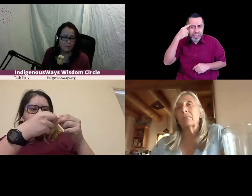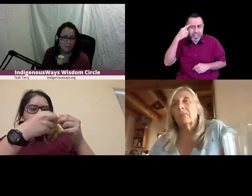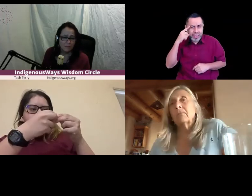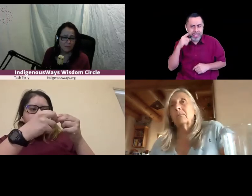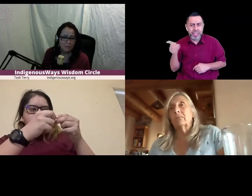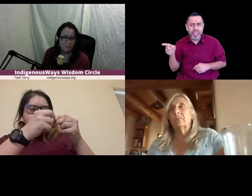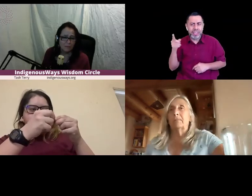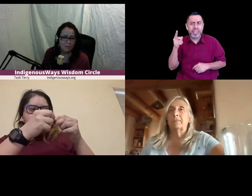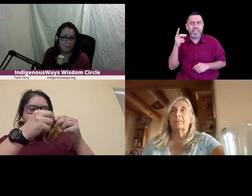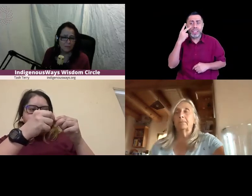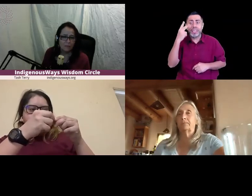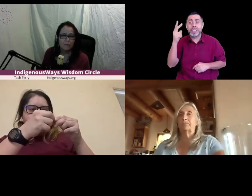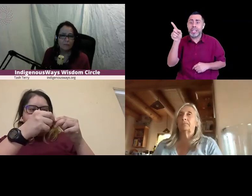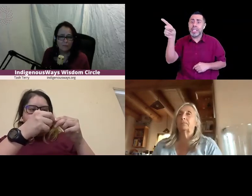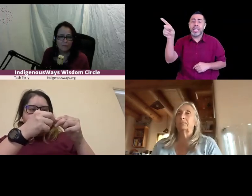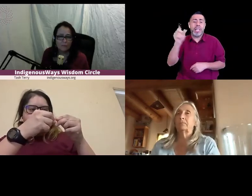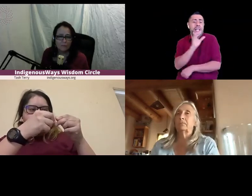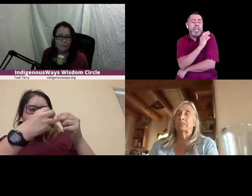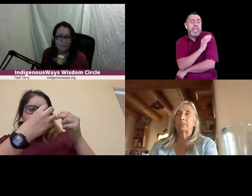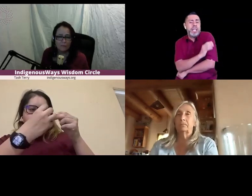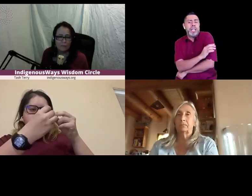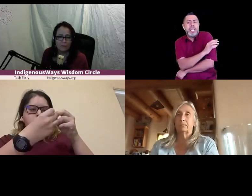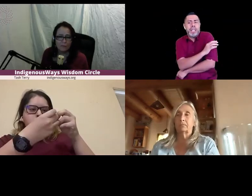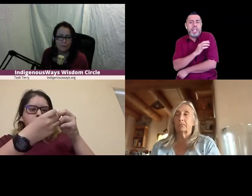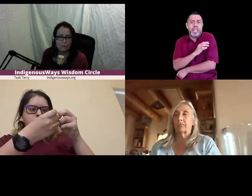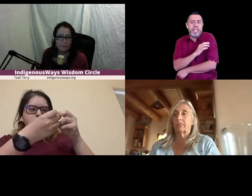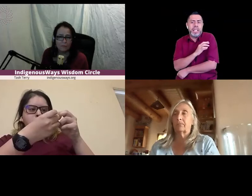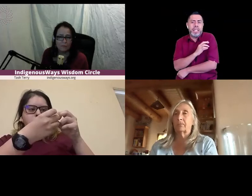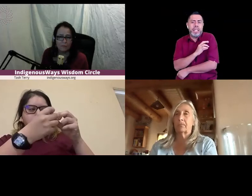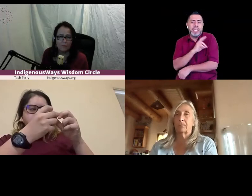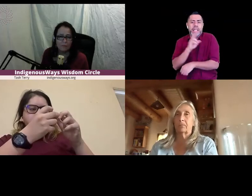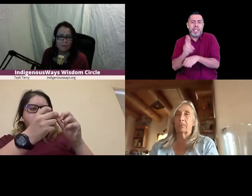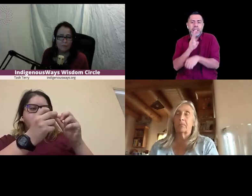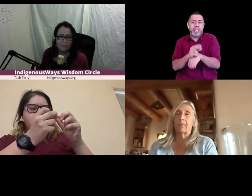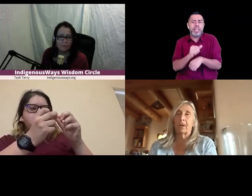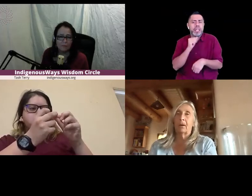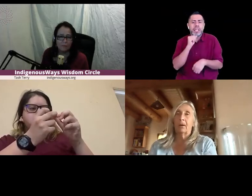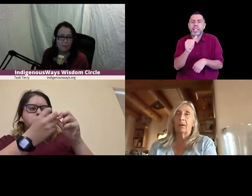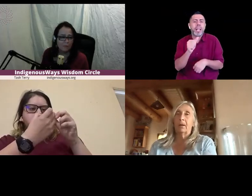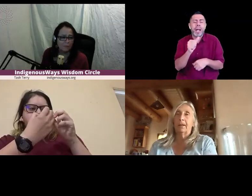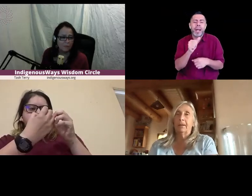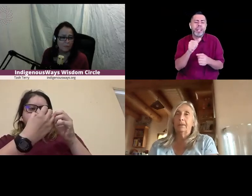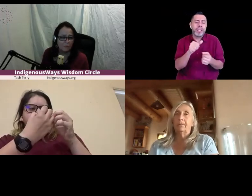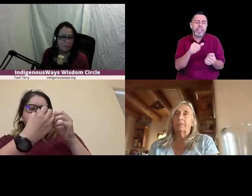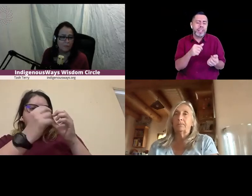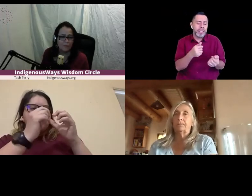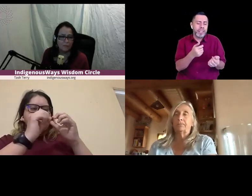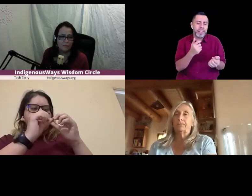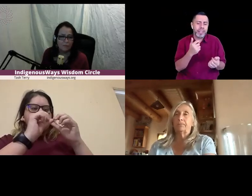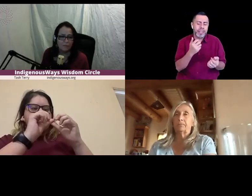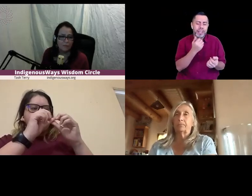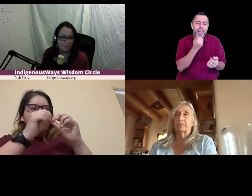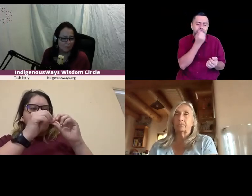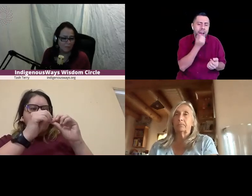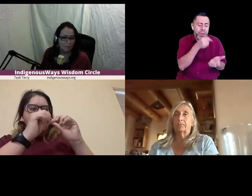clinic, they see them being worn, not the cloth ones. And so I can understand that. And I never say,